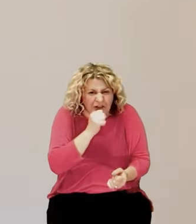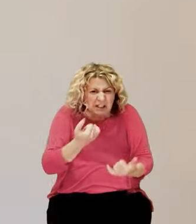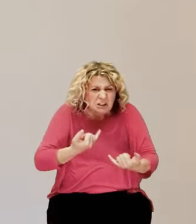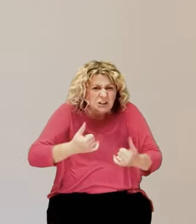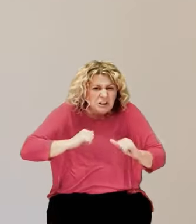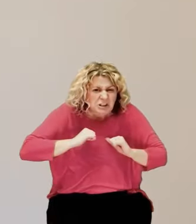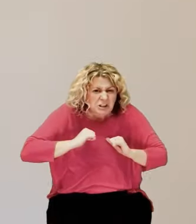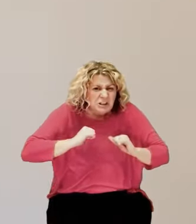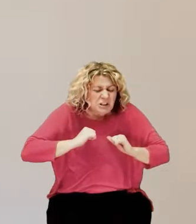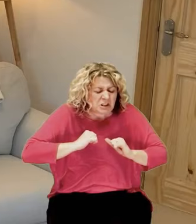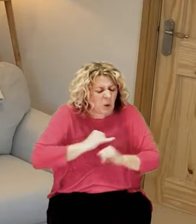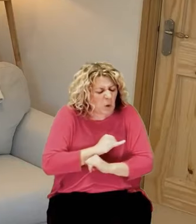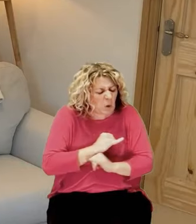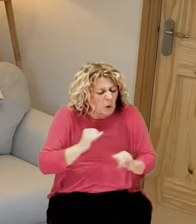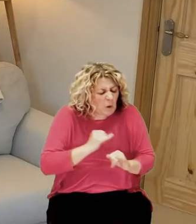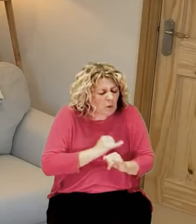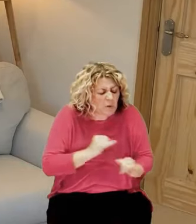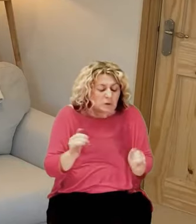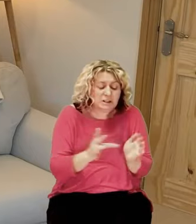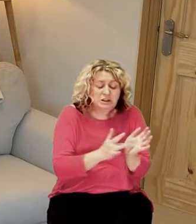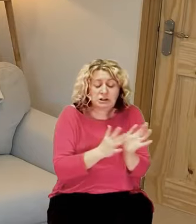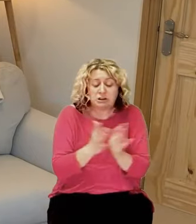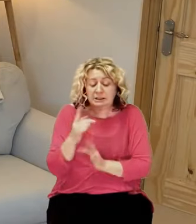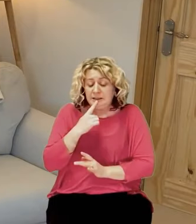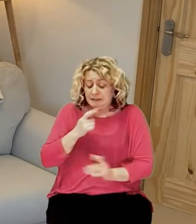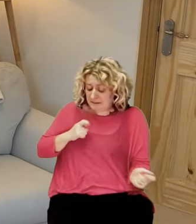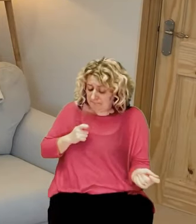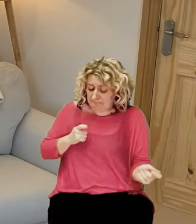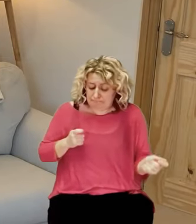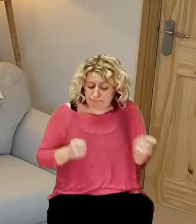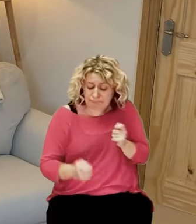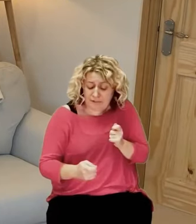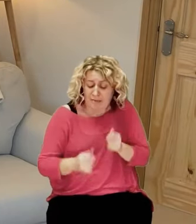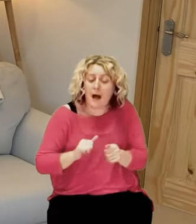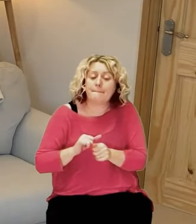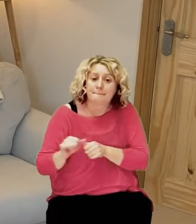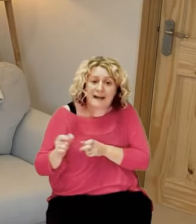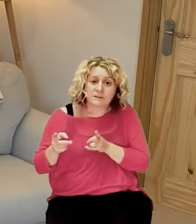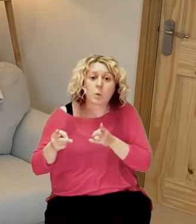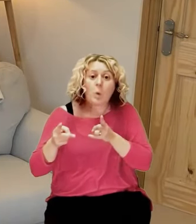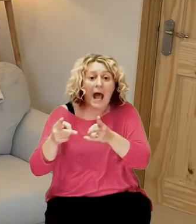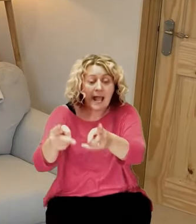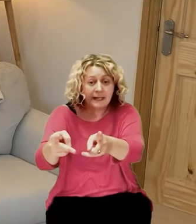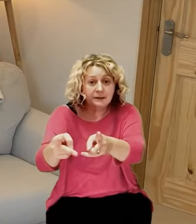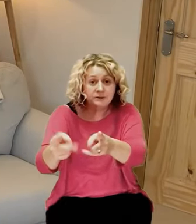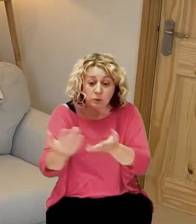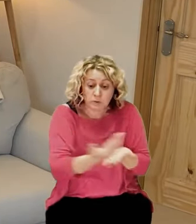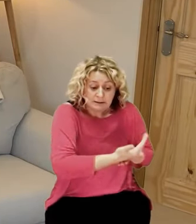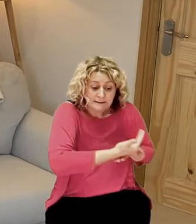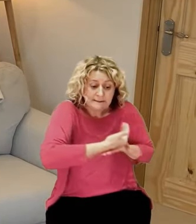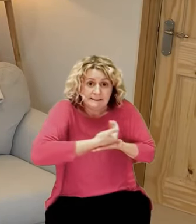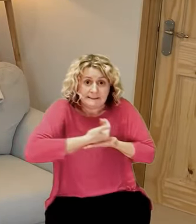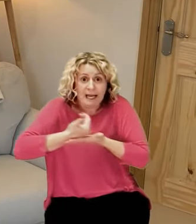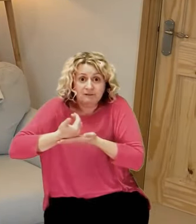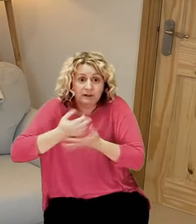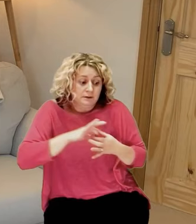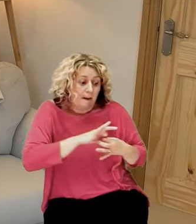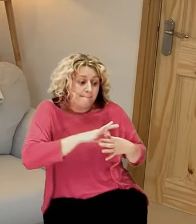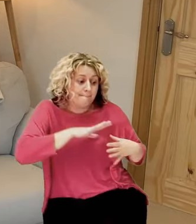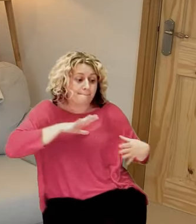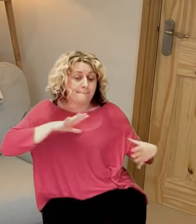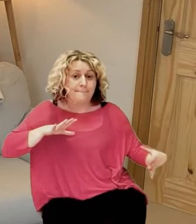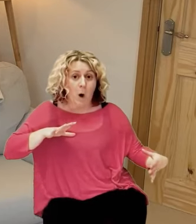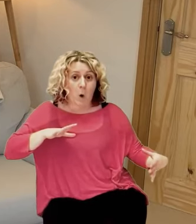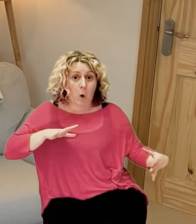a better way, son. There's a better way, he says to me. Live it. And so he redeems us from all wickedness. And he can't